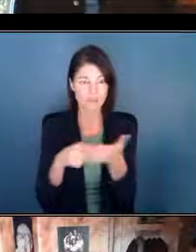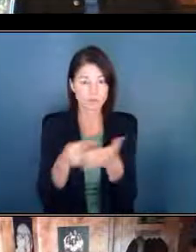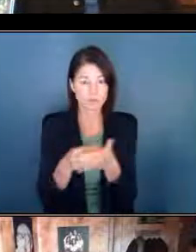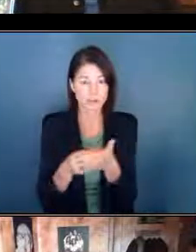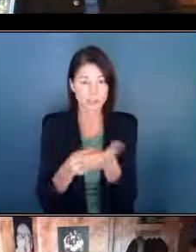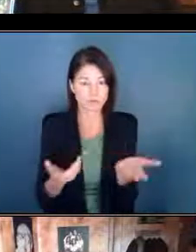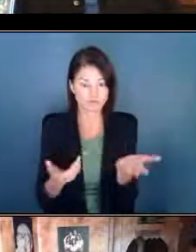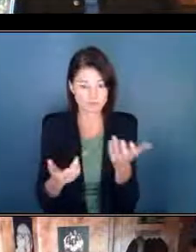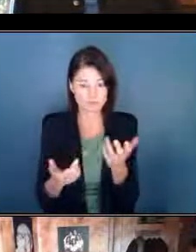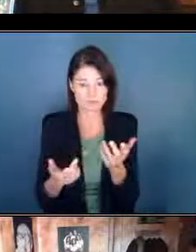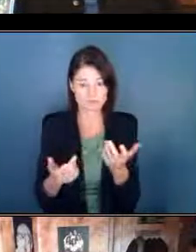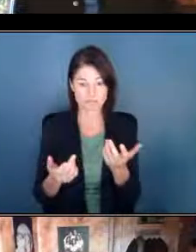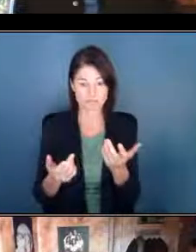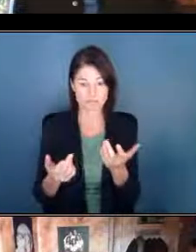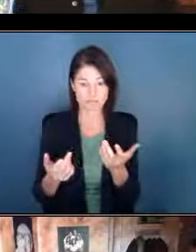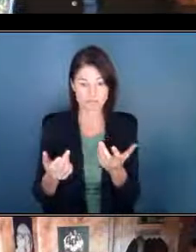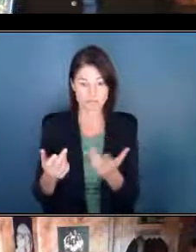as early as